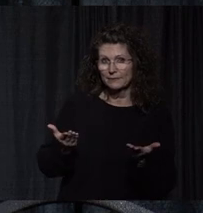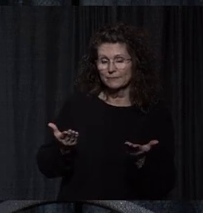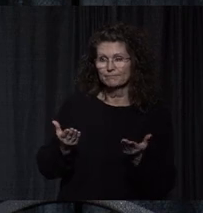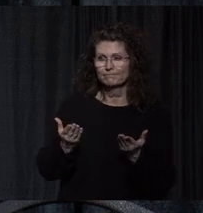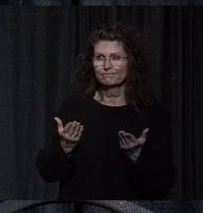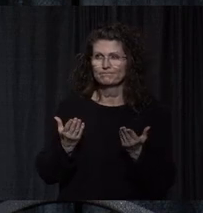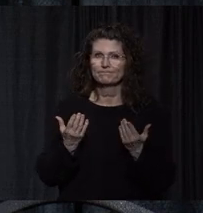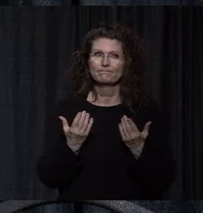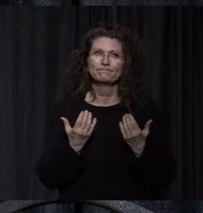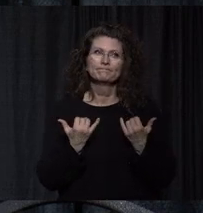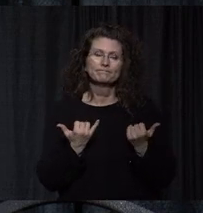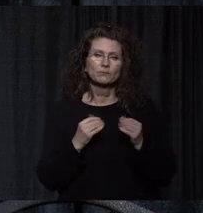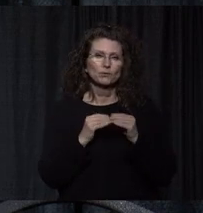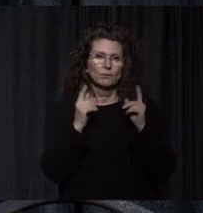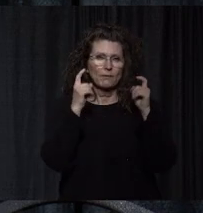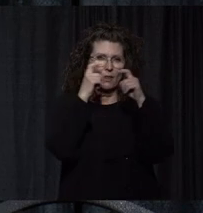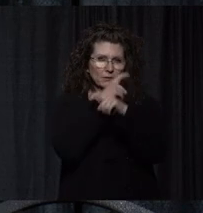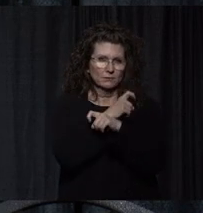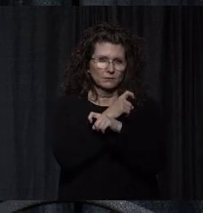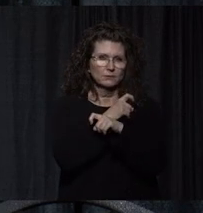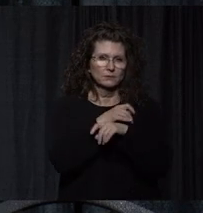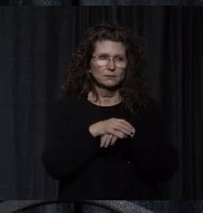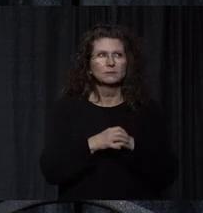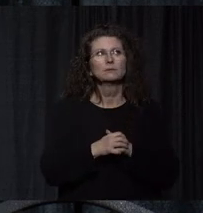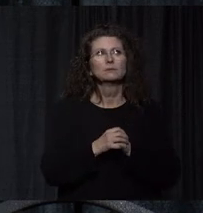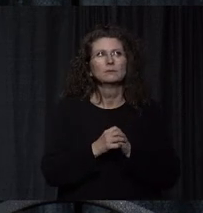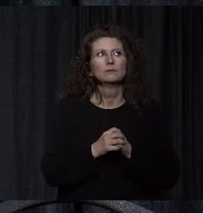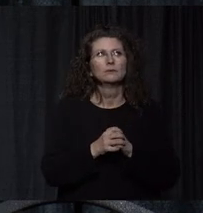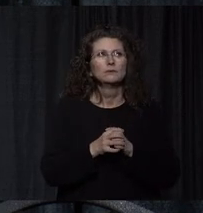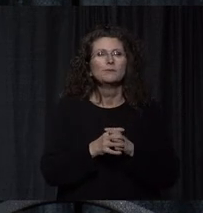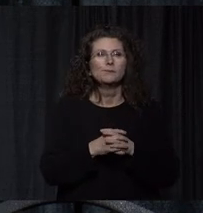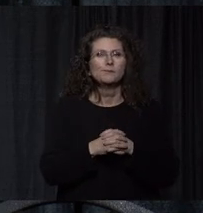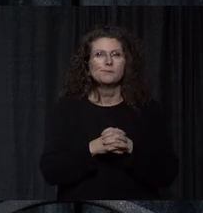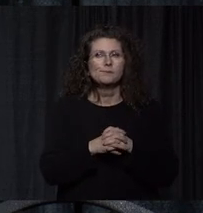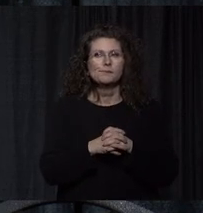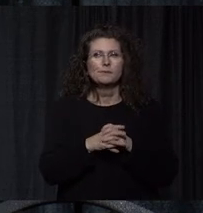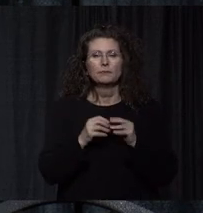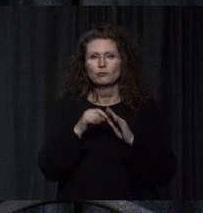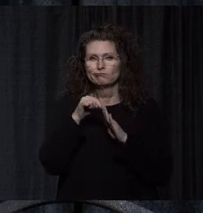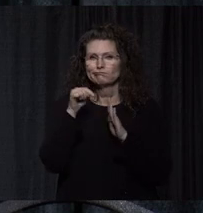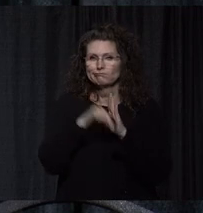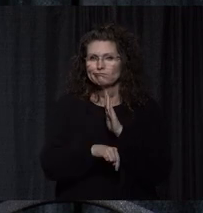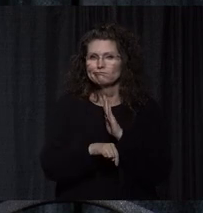complex and robust than